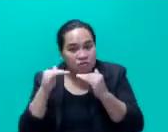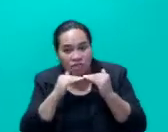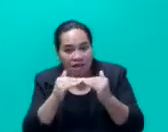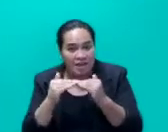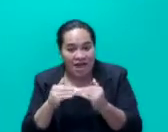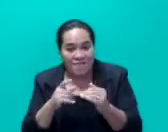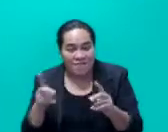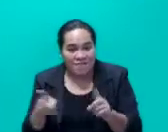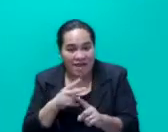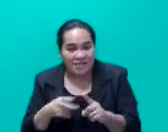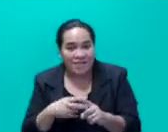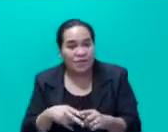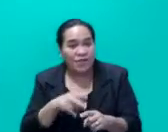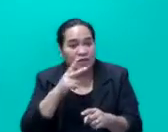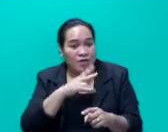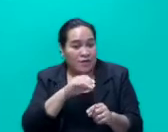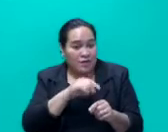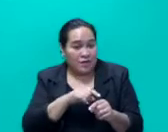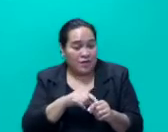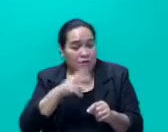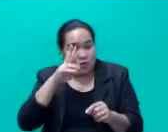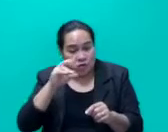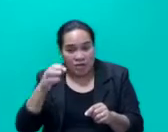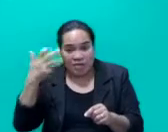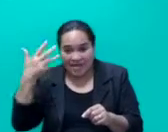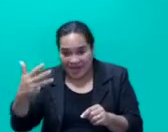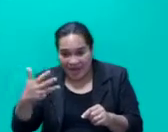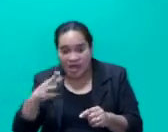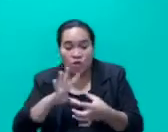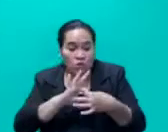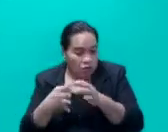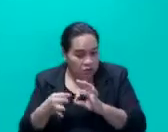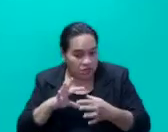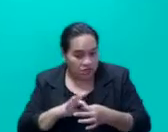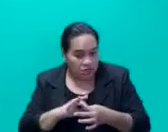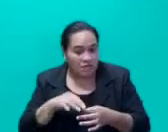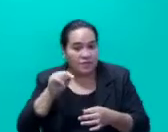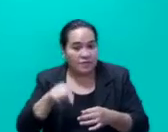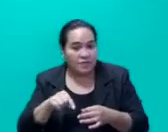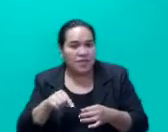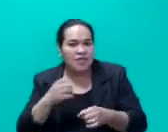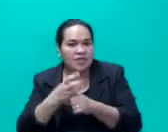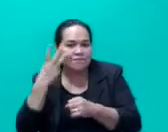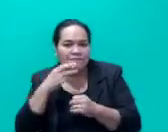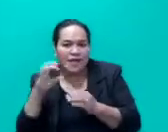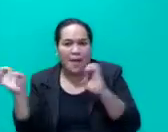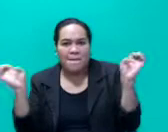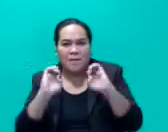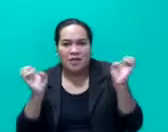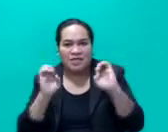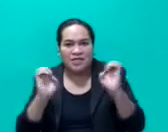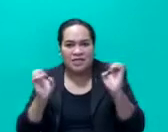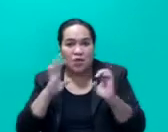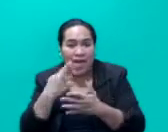of the 2009 domestic violence legislation, coordination work of the gender-based violence and emergency working group during